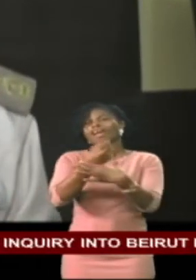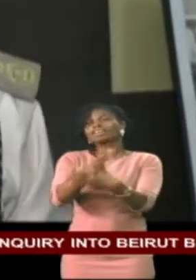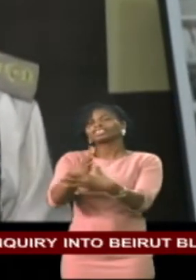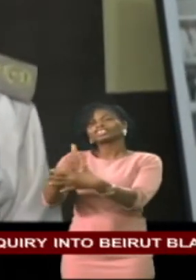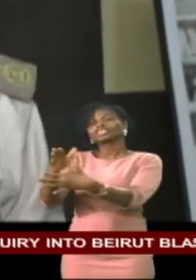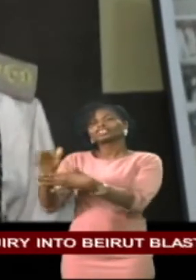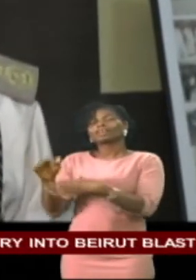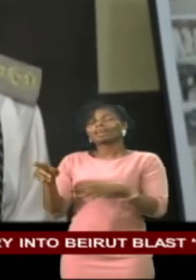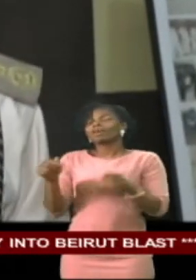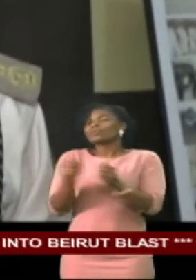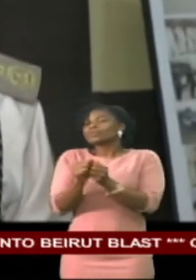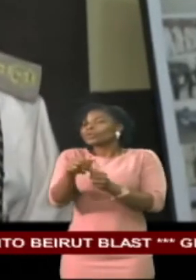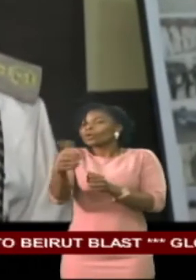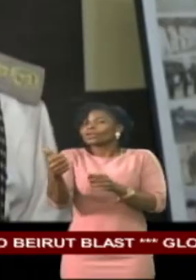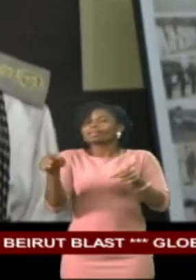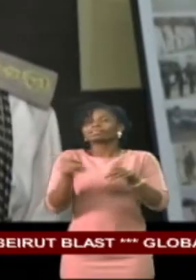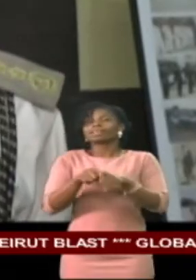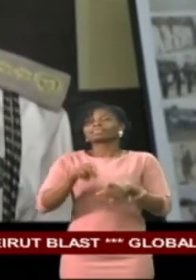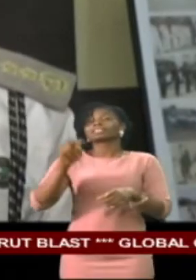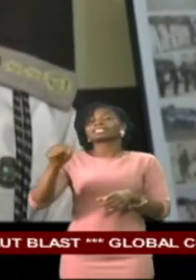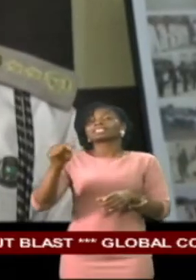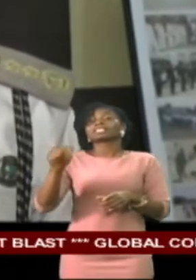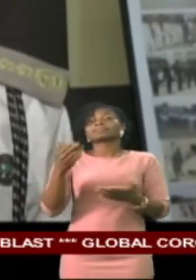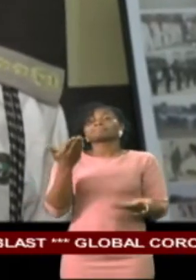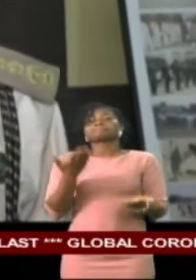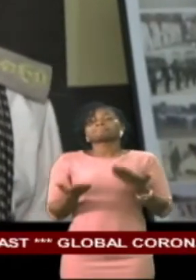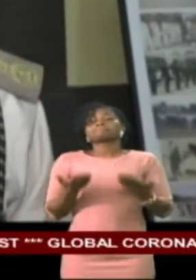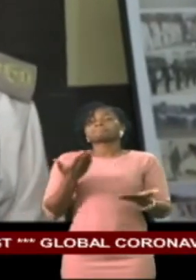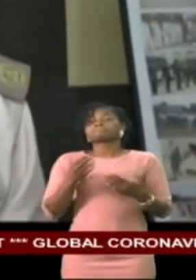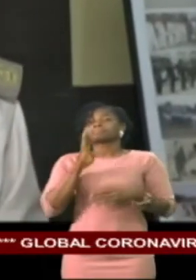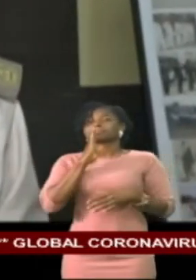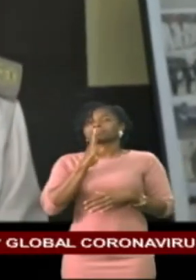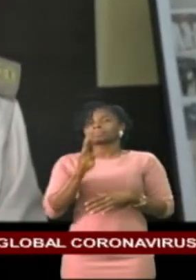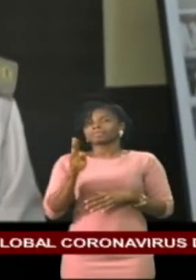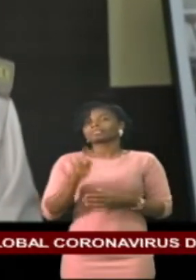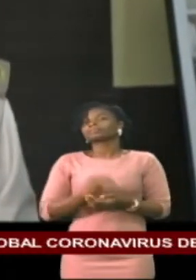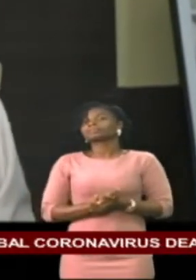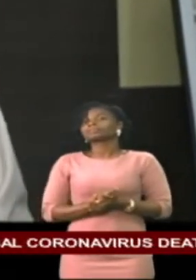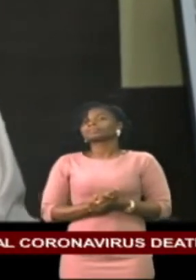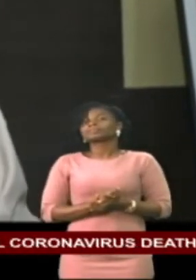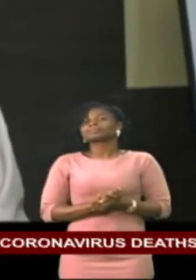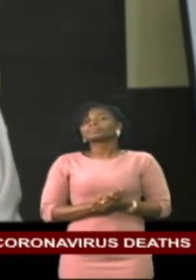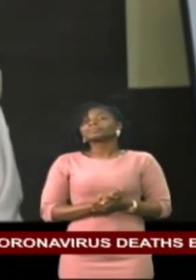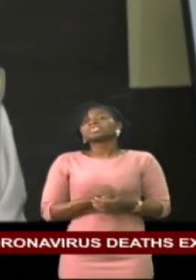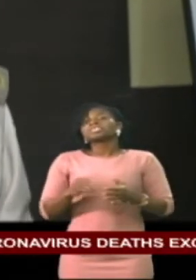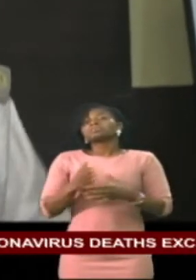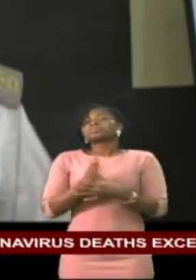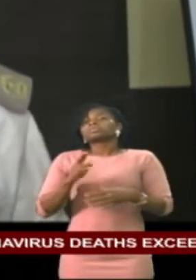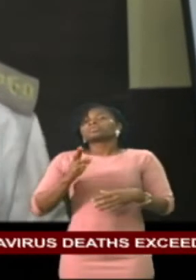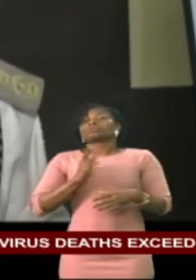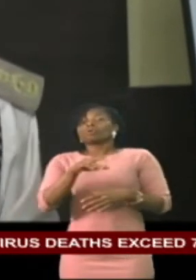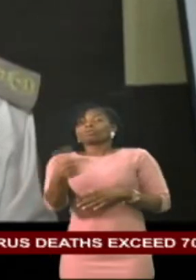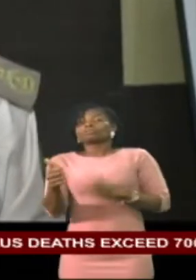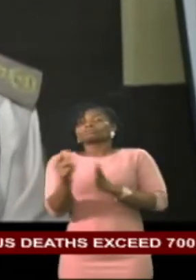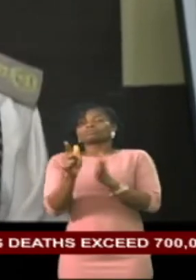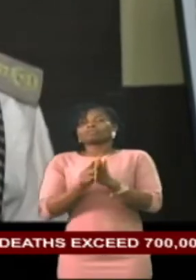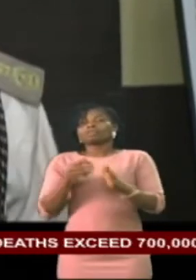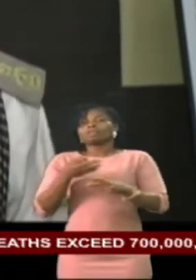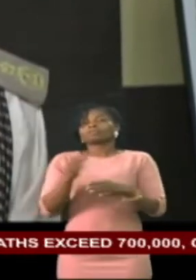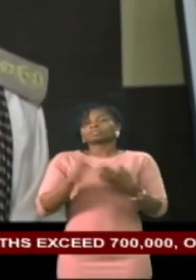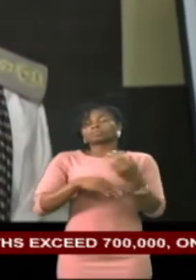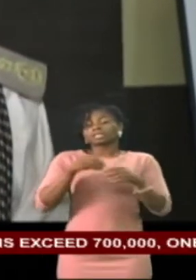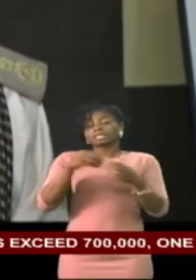be. This building will give a remote relationship between us, other law enforcement, and the world. In